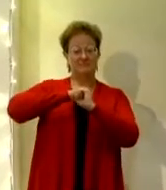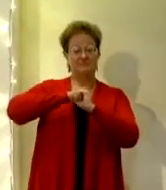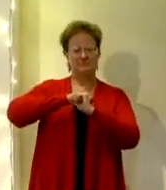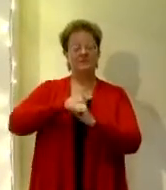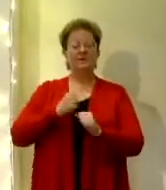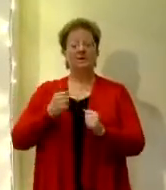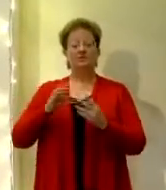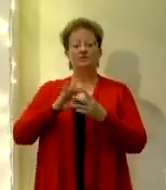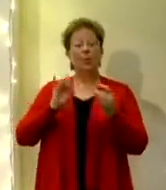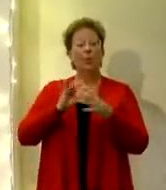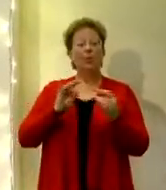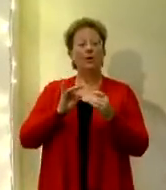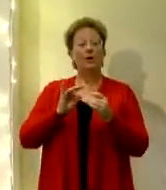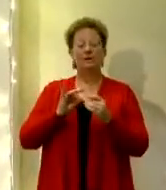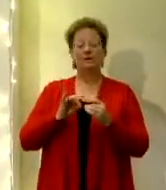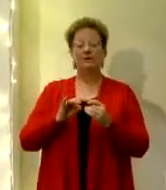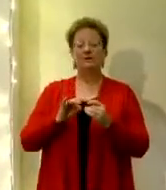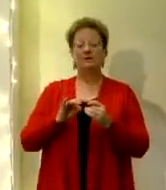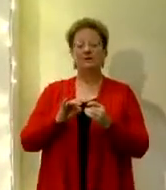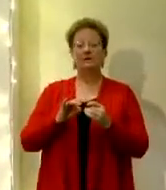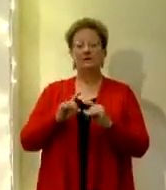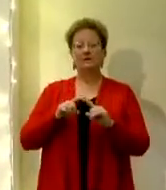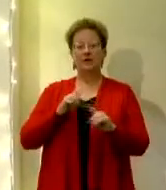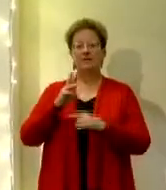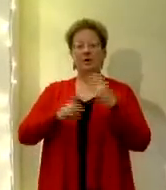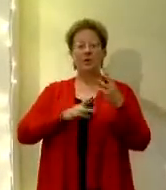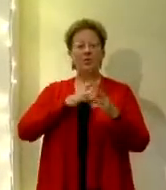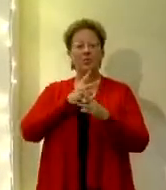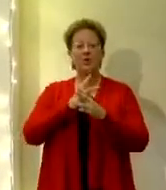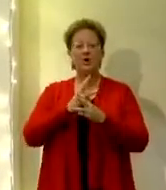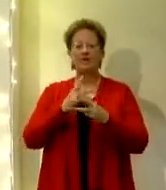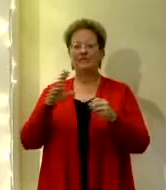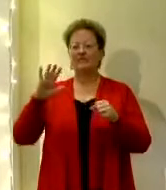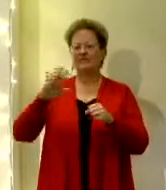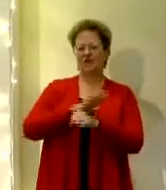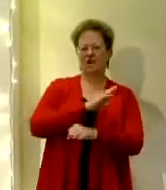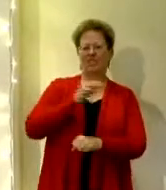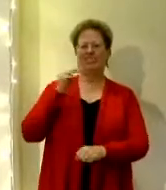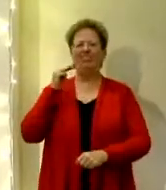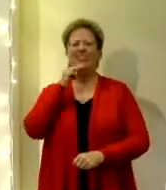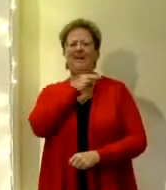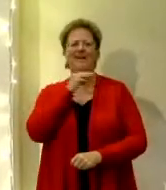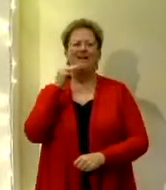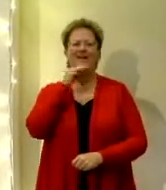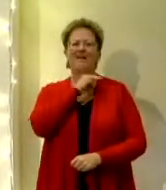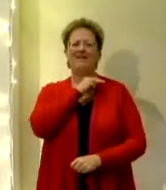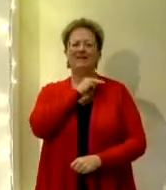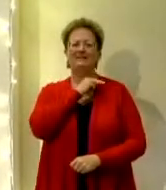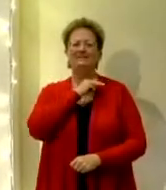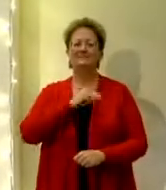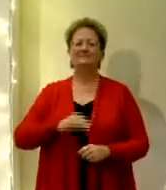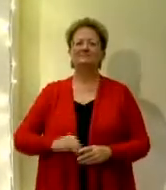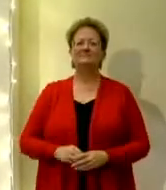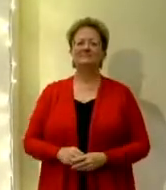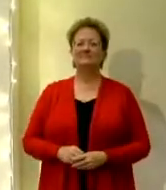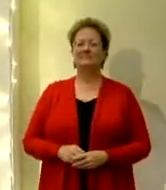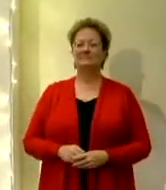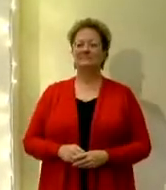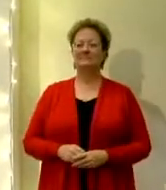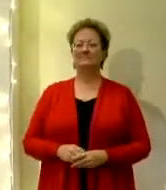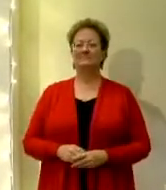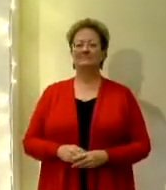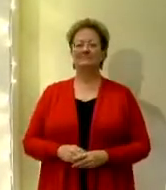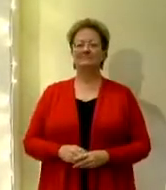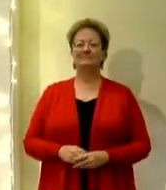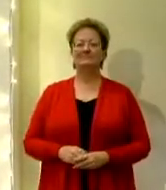filled with corruption and with slander and with lies. To be a church where the lights are still on. Aren't you glad the lights are